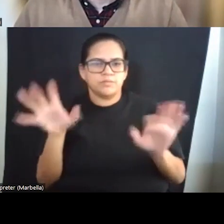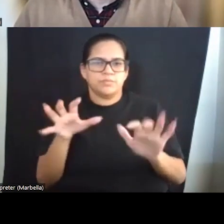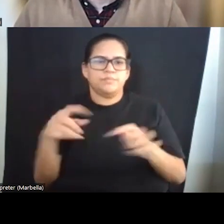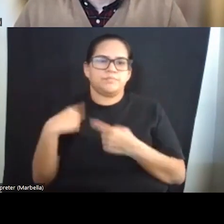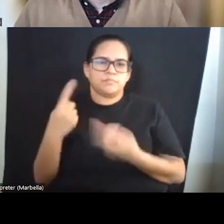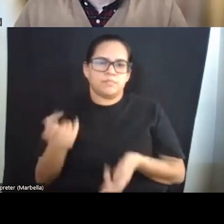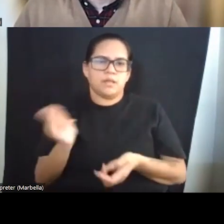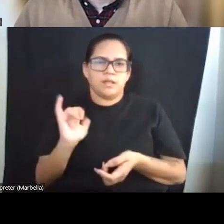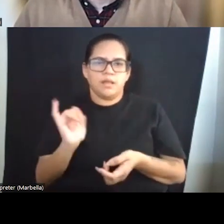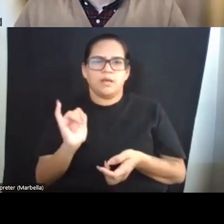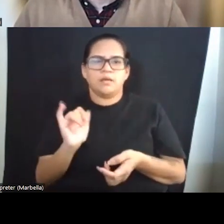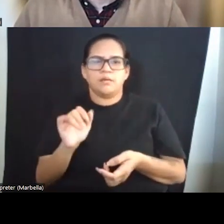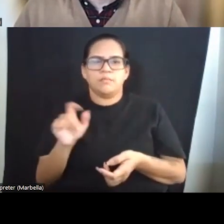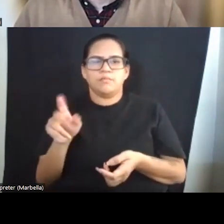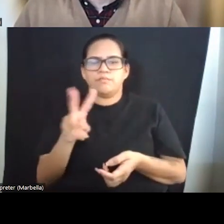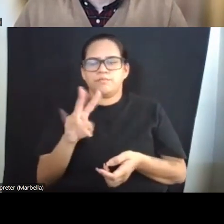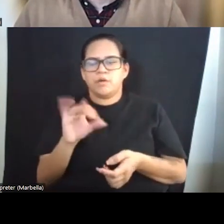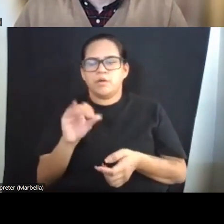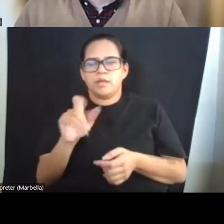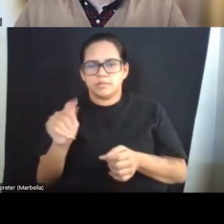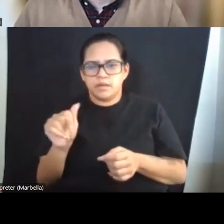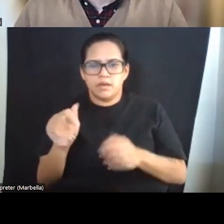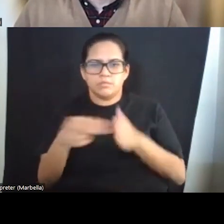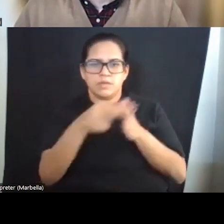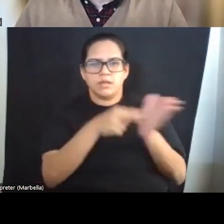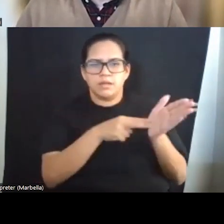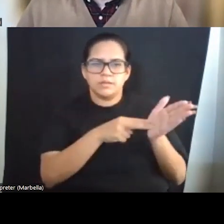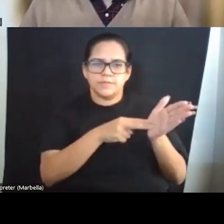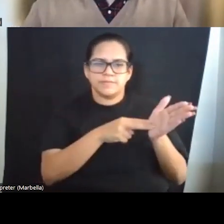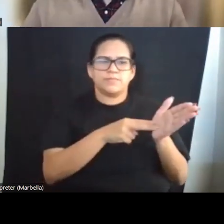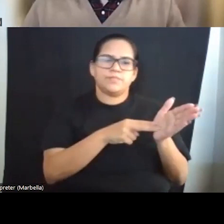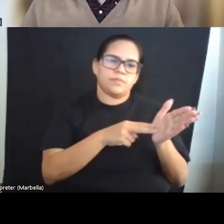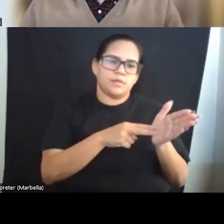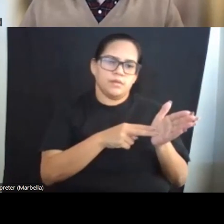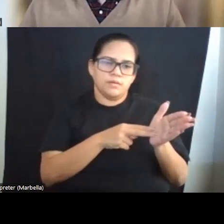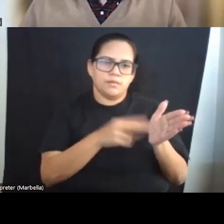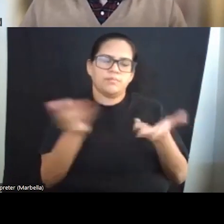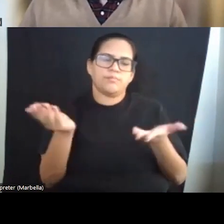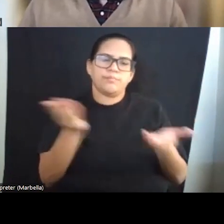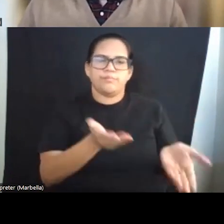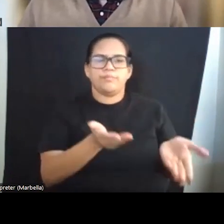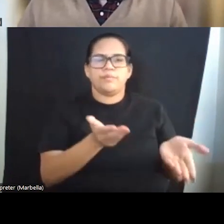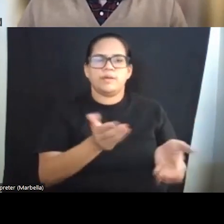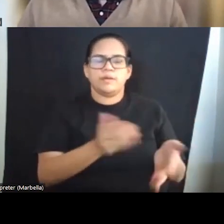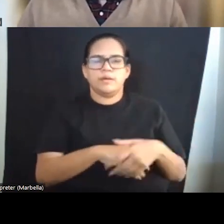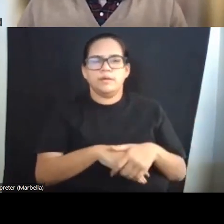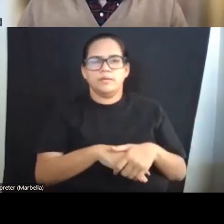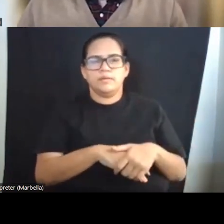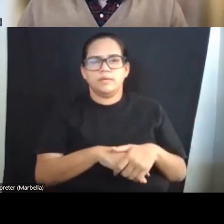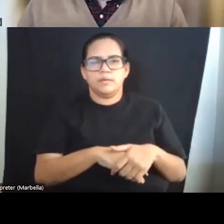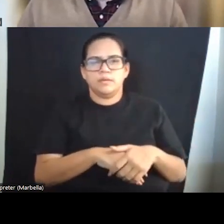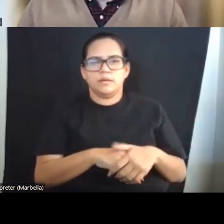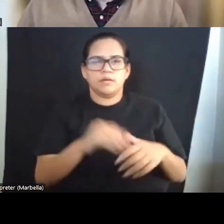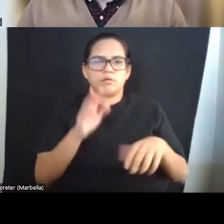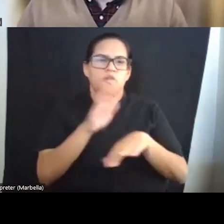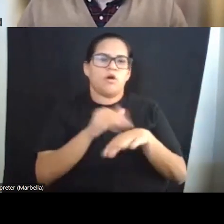like what Violeta was highlighting, of bringing calling out